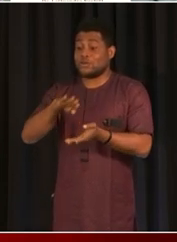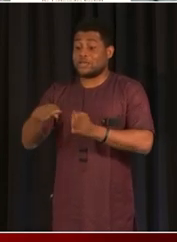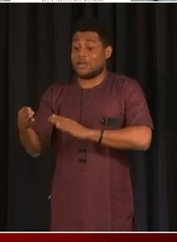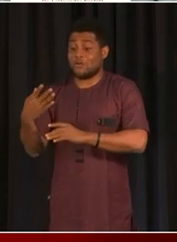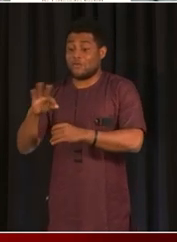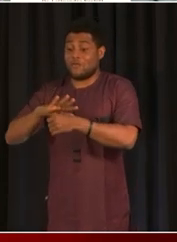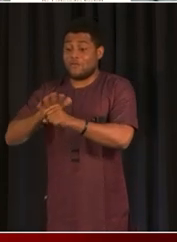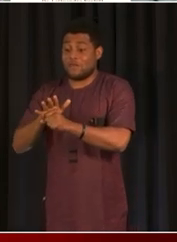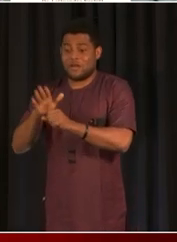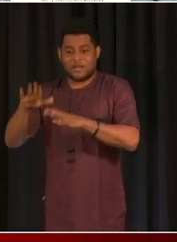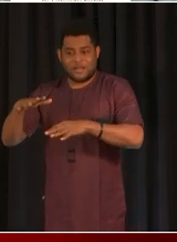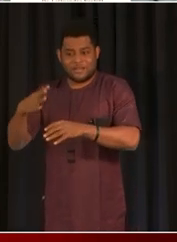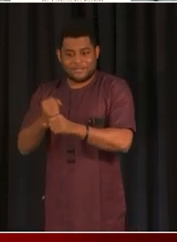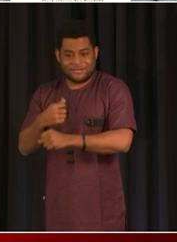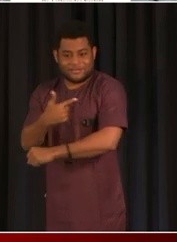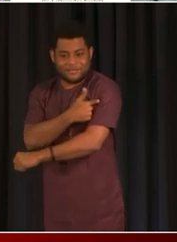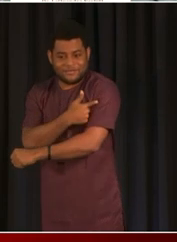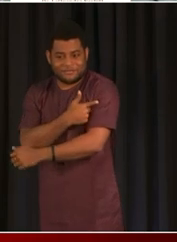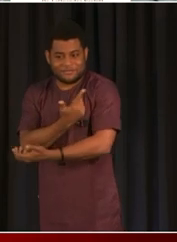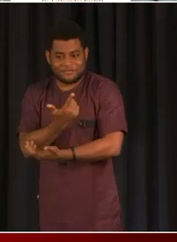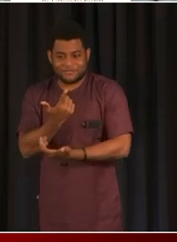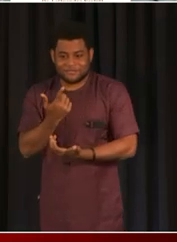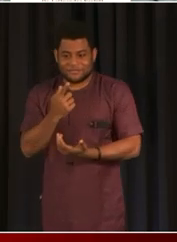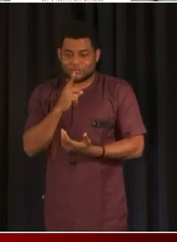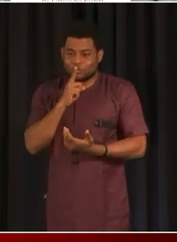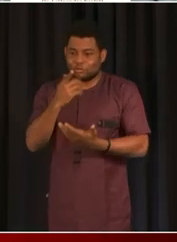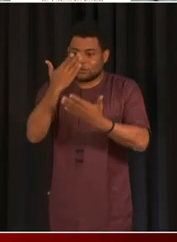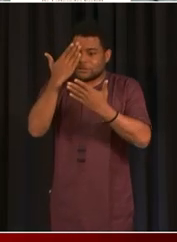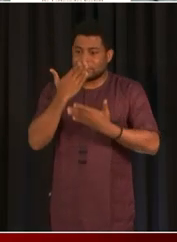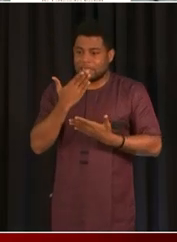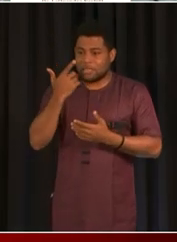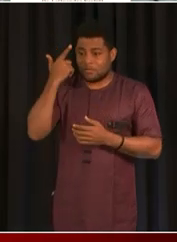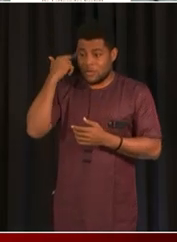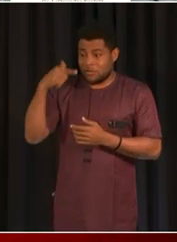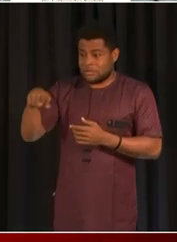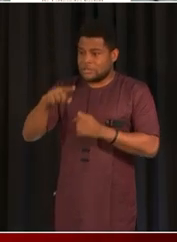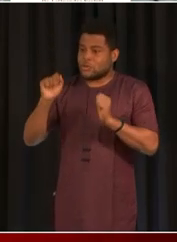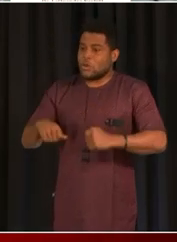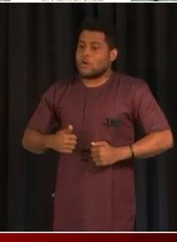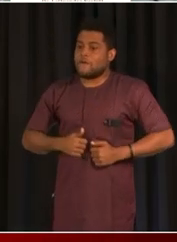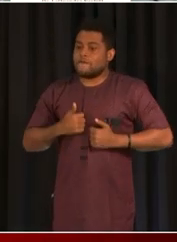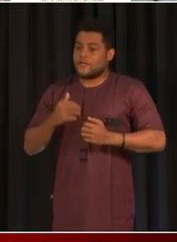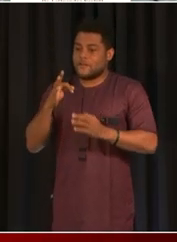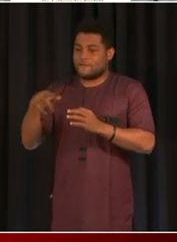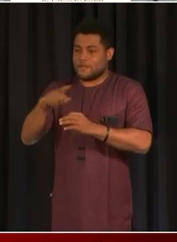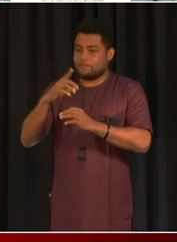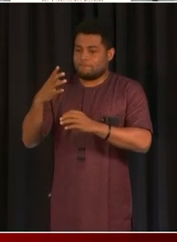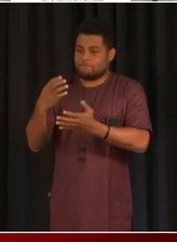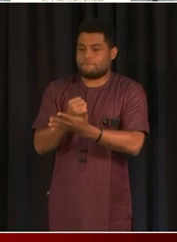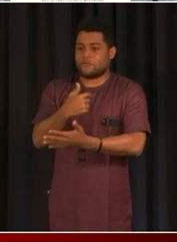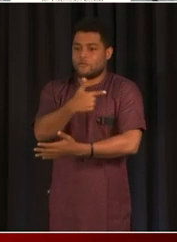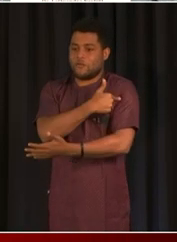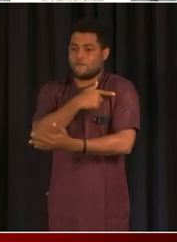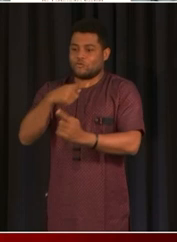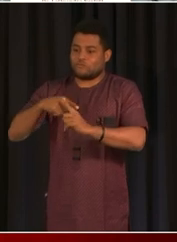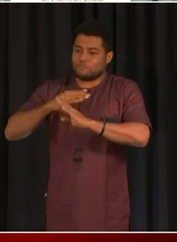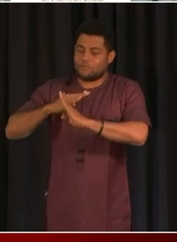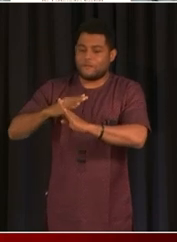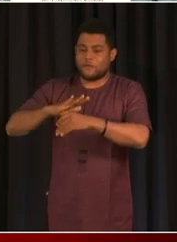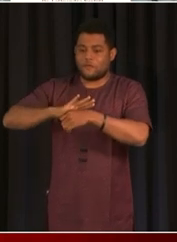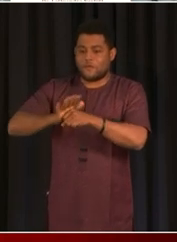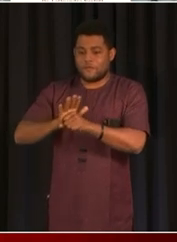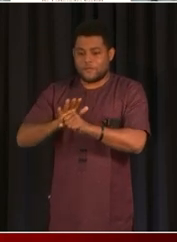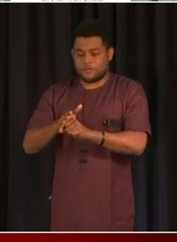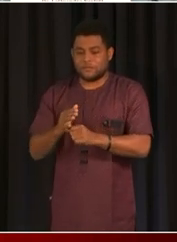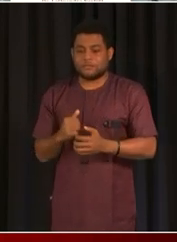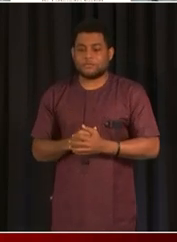tragedy when we have the opportunity to continue to prevent loss of life from COVID-19. As we've highlighted